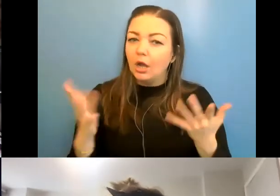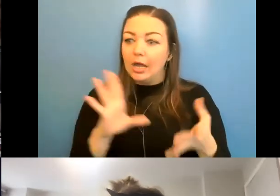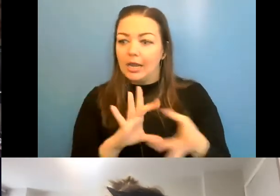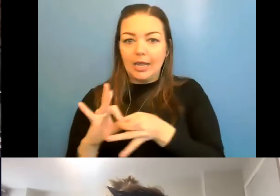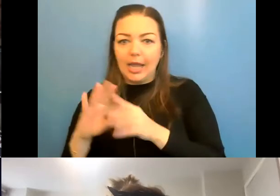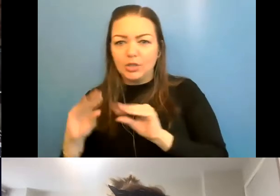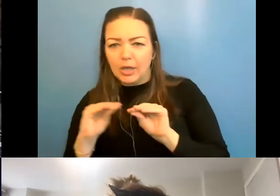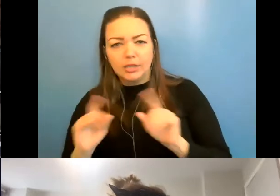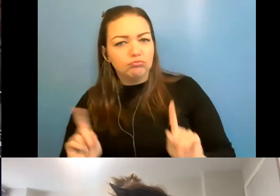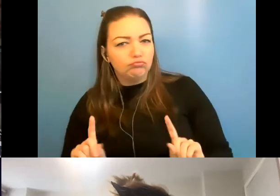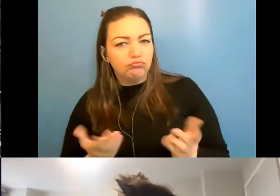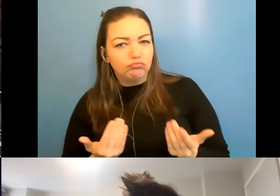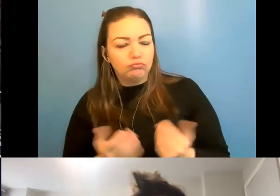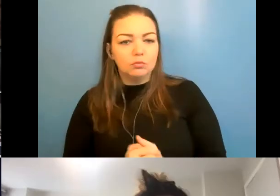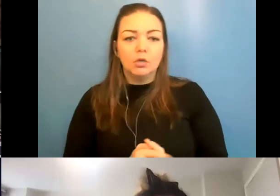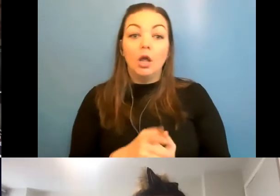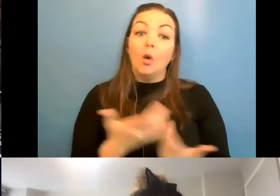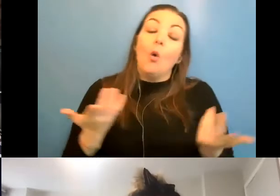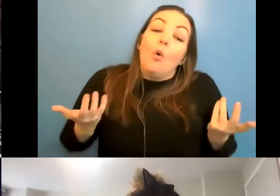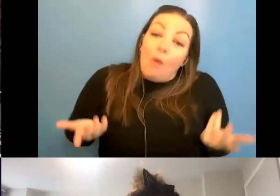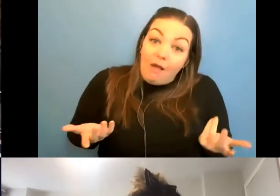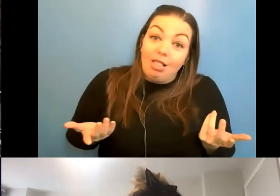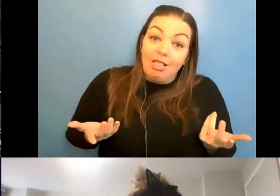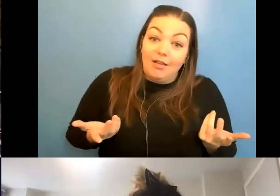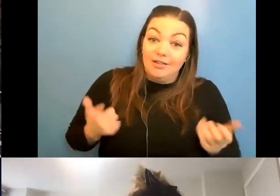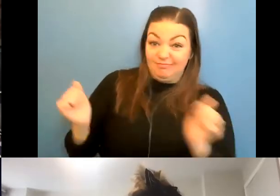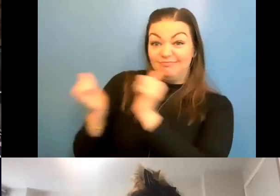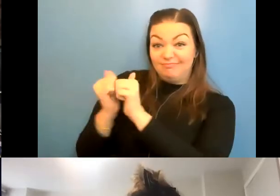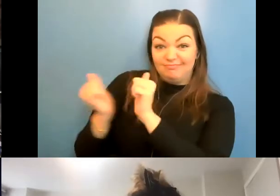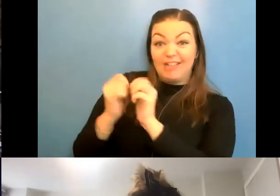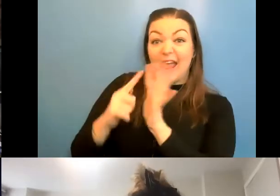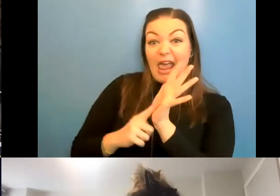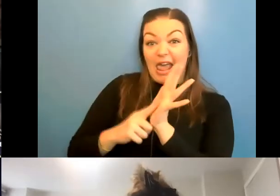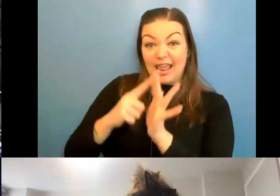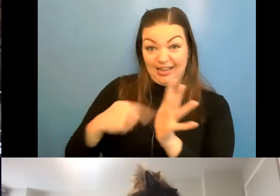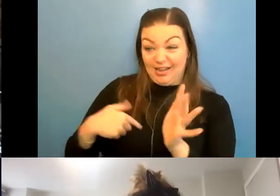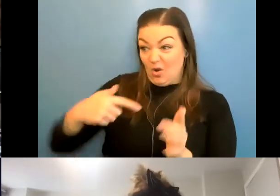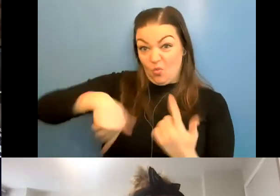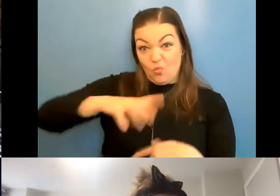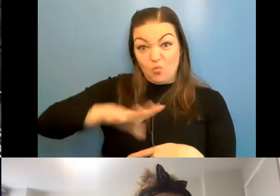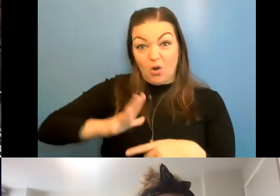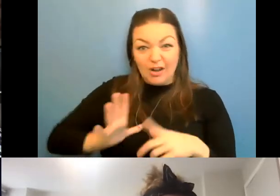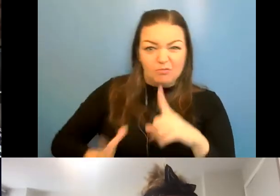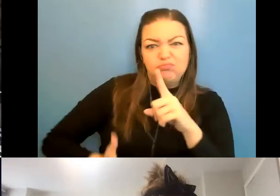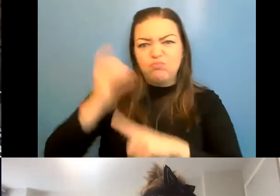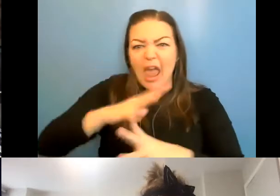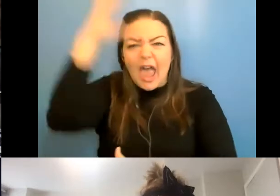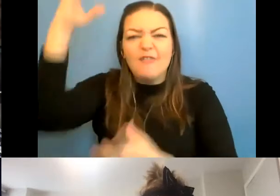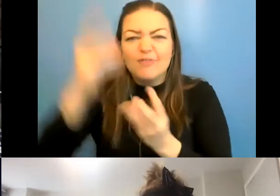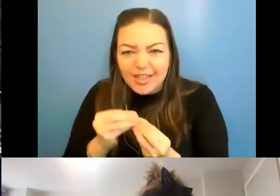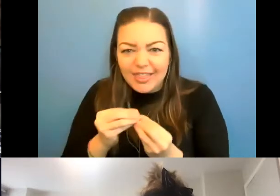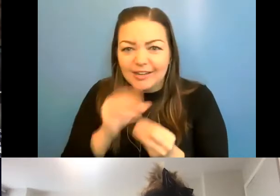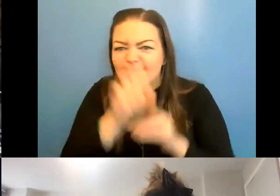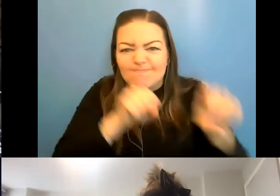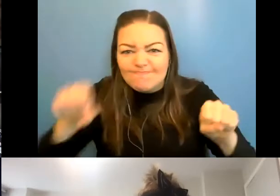education? Well, I mean, yeah, as Ellie's saying, it would be great to do everything, wouldn't it? But yeah, I'd love to find, you know, if there was a